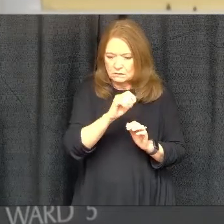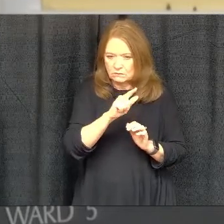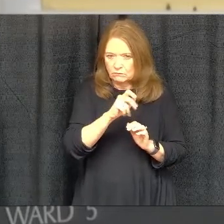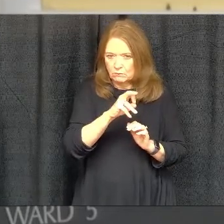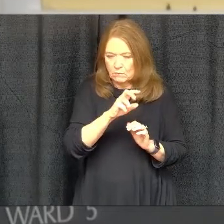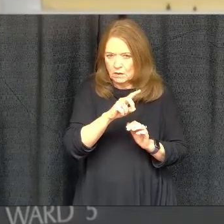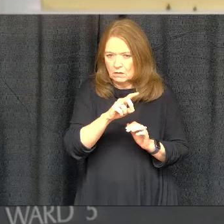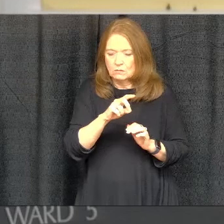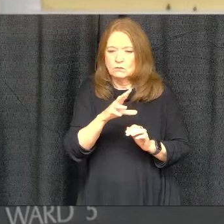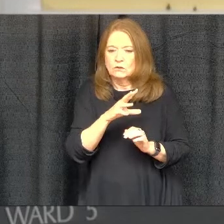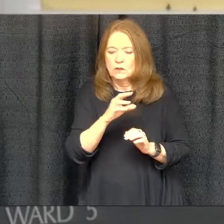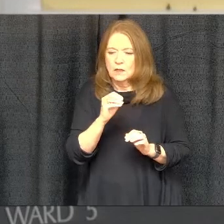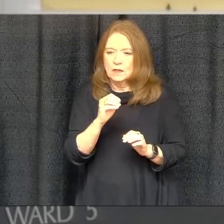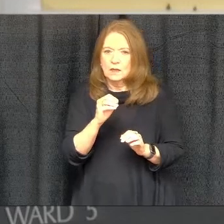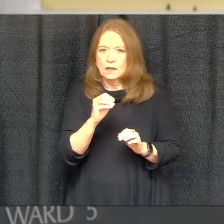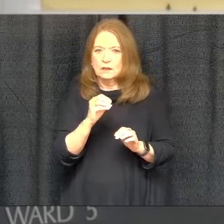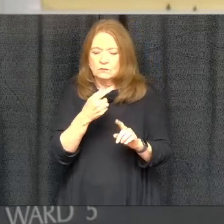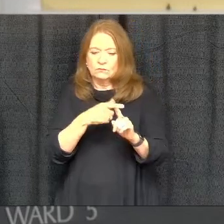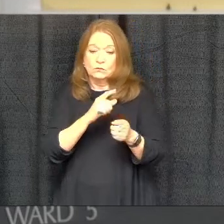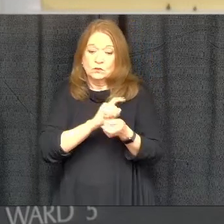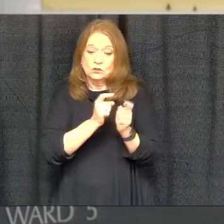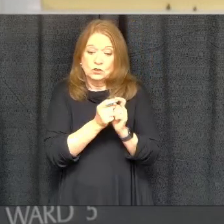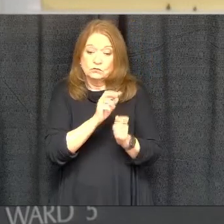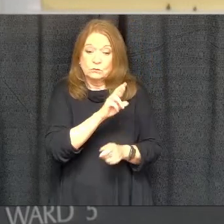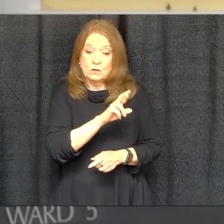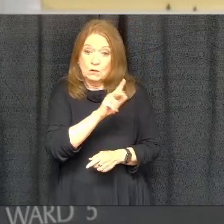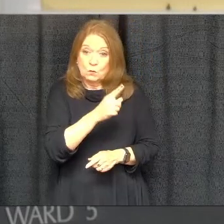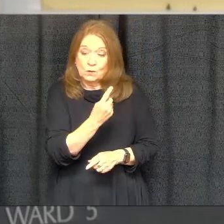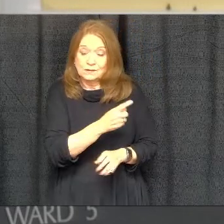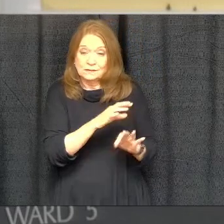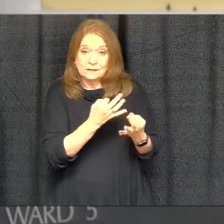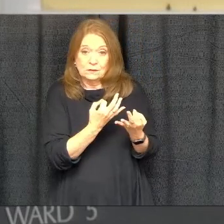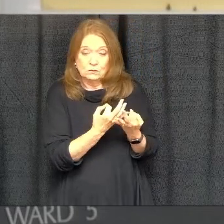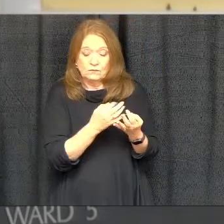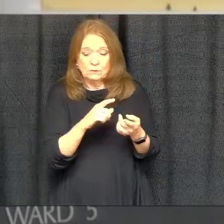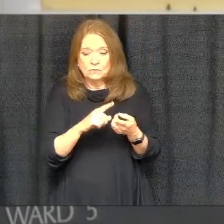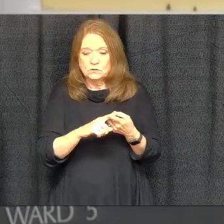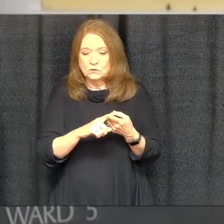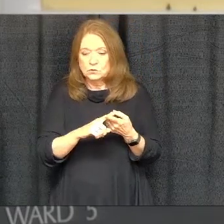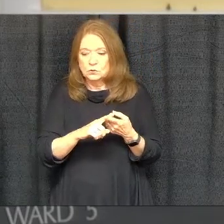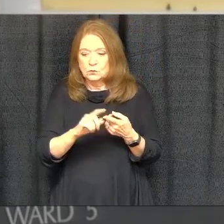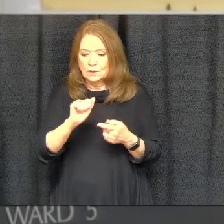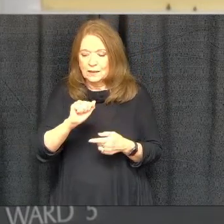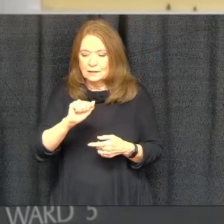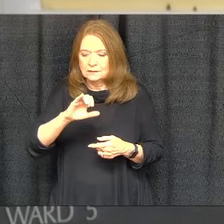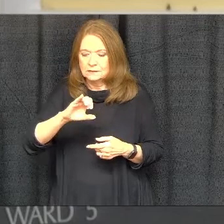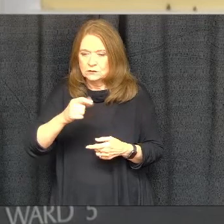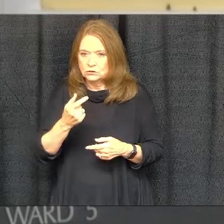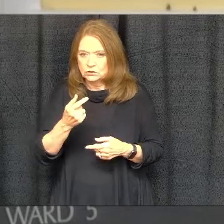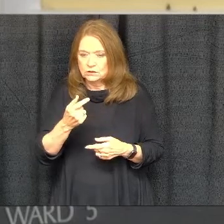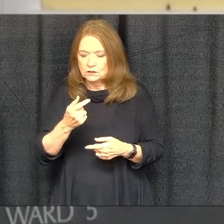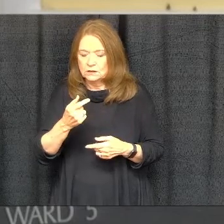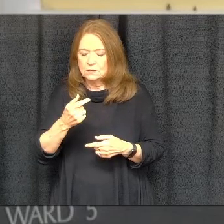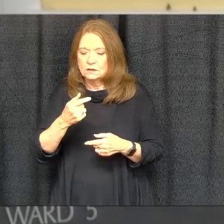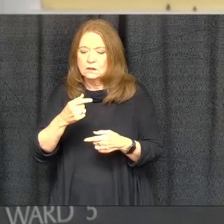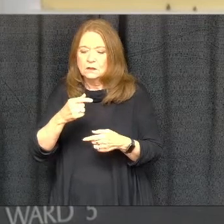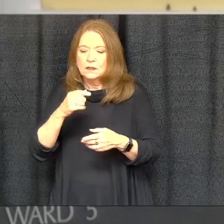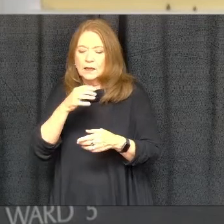Drive intersection from R1 Single Family Residential District to ACG Agricultural Commercial